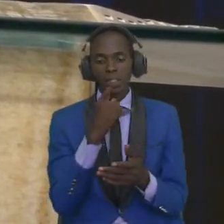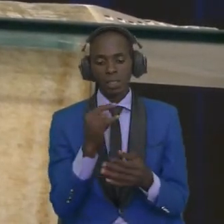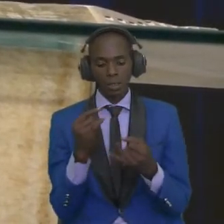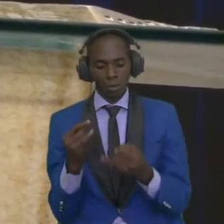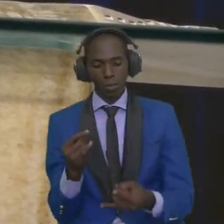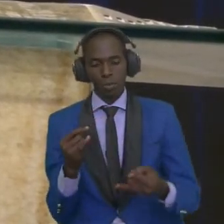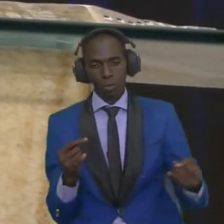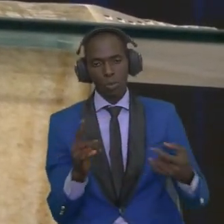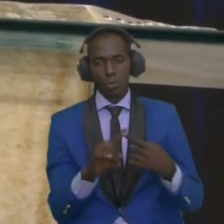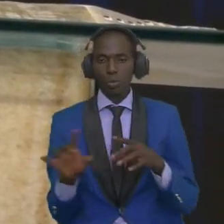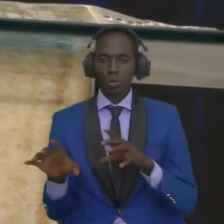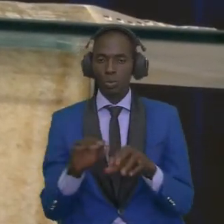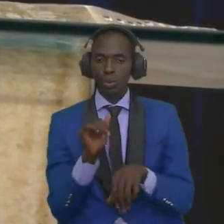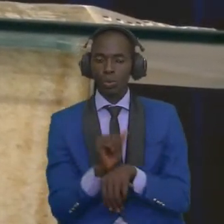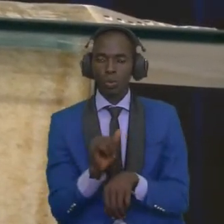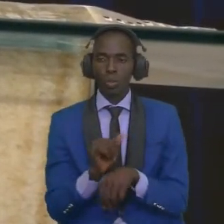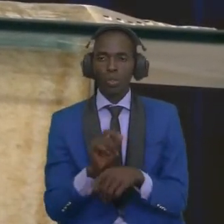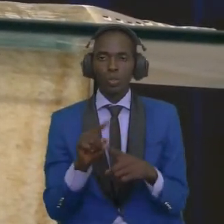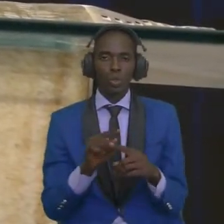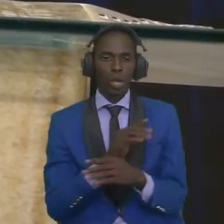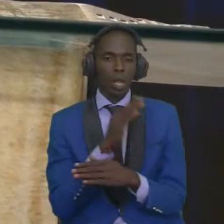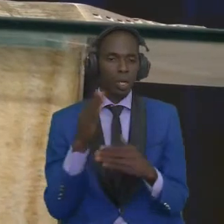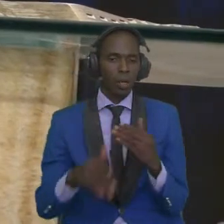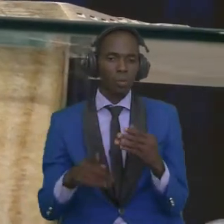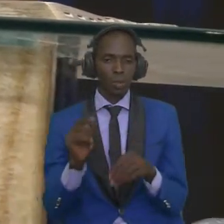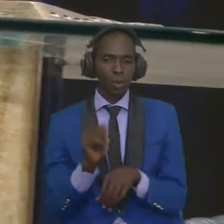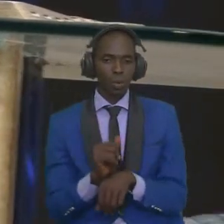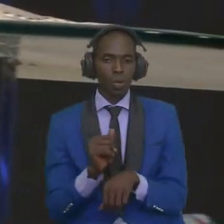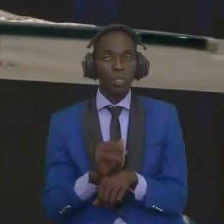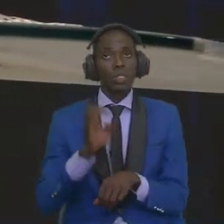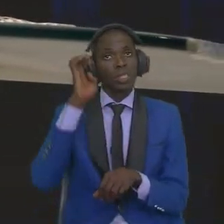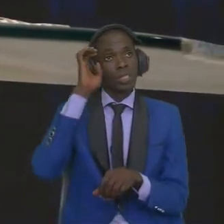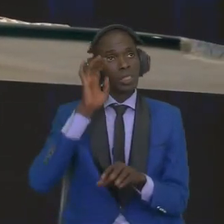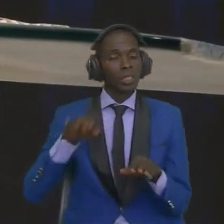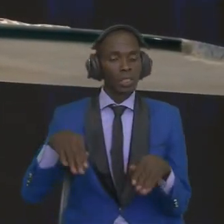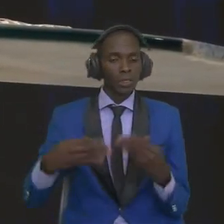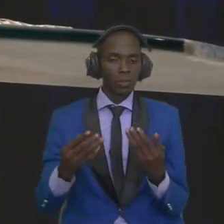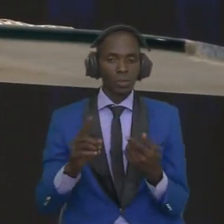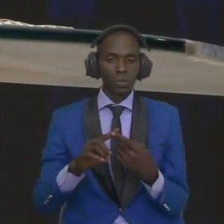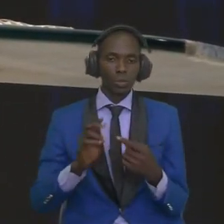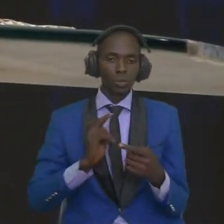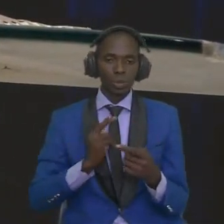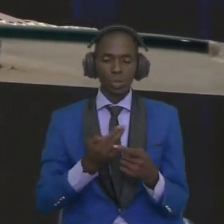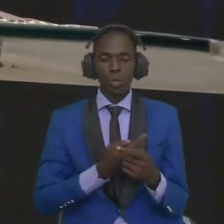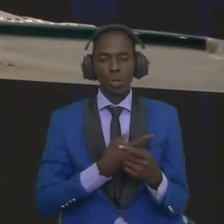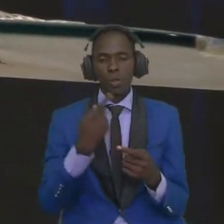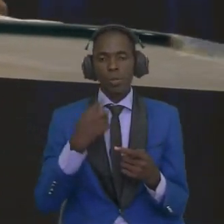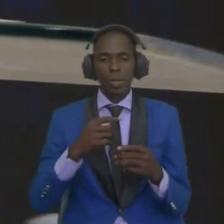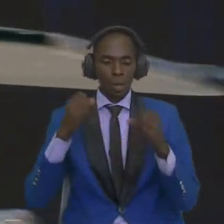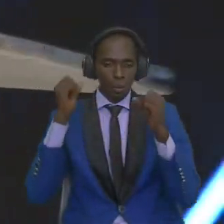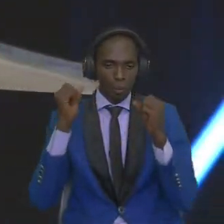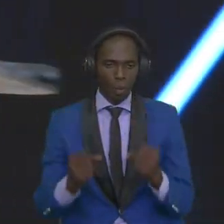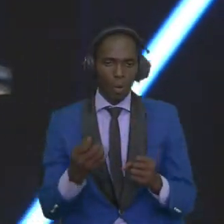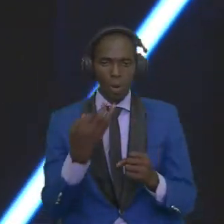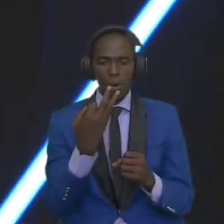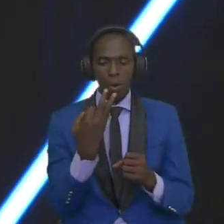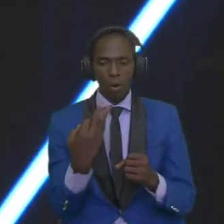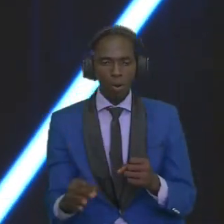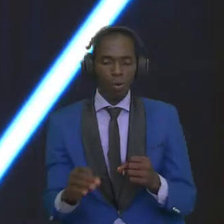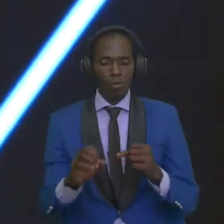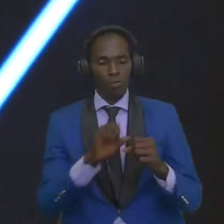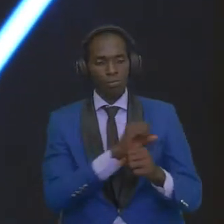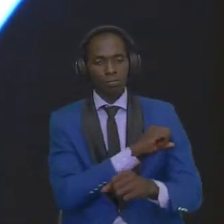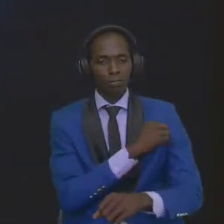given us to accomplish the work he has given us to do. The power of strengthening grace